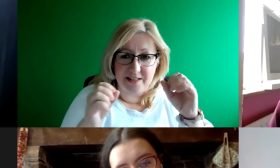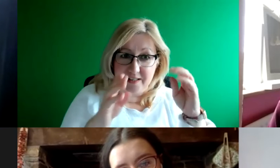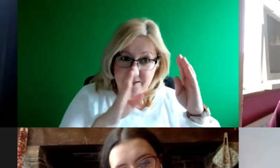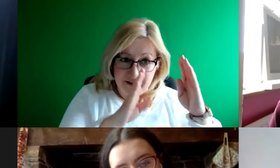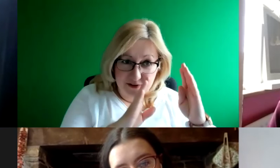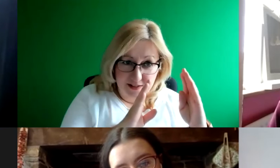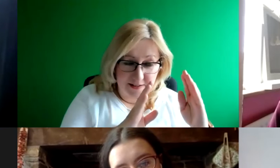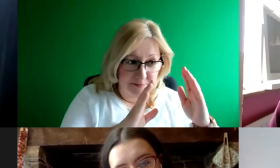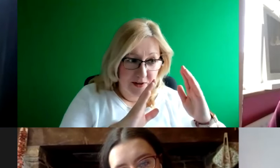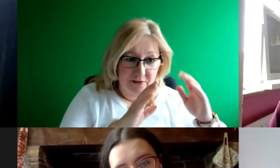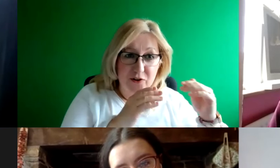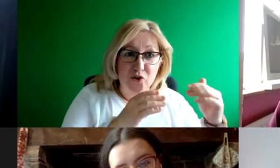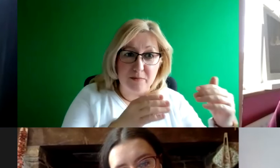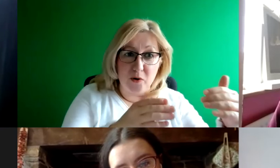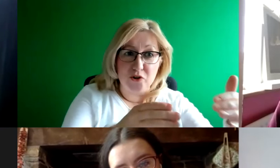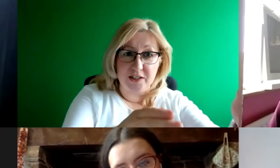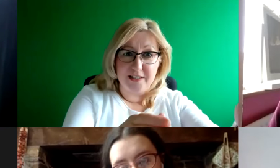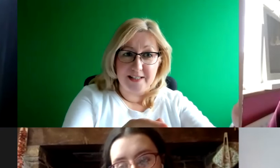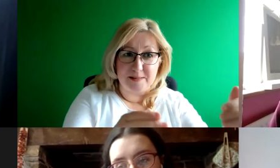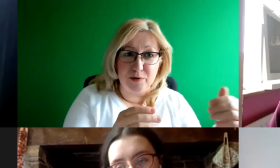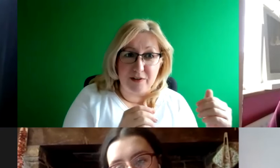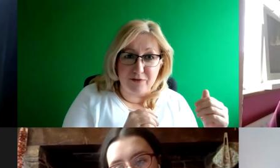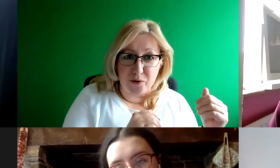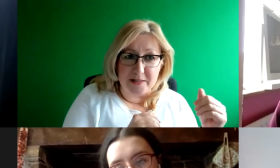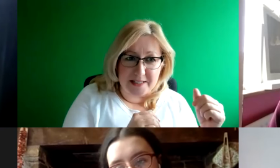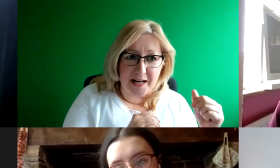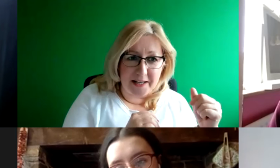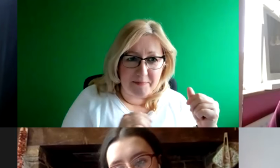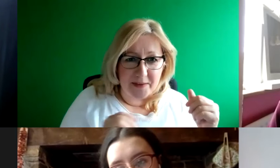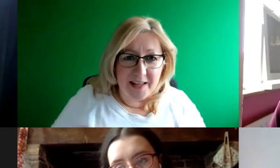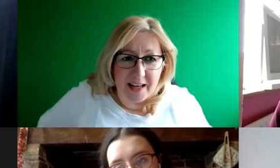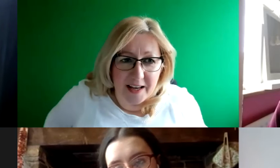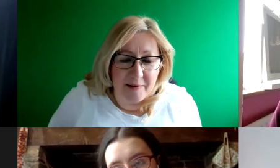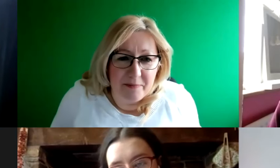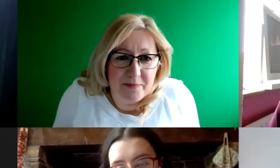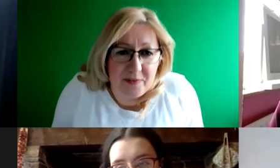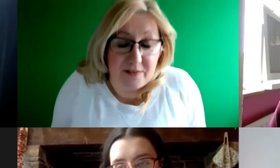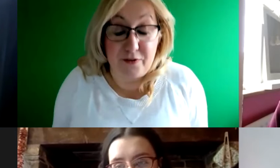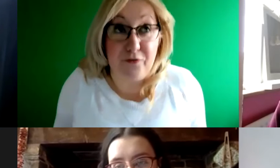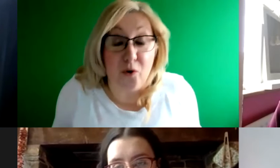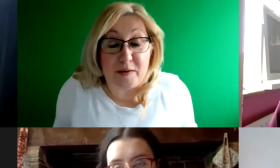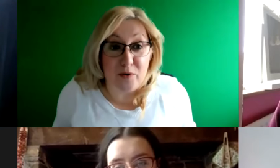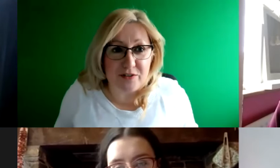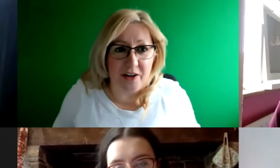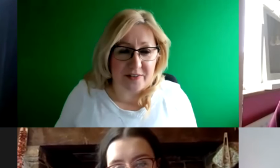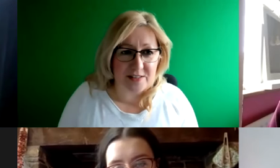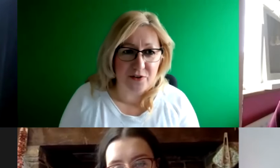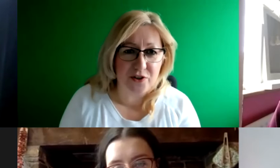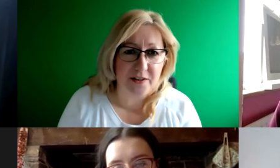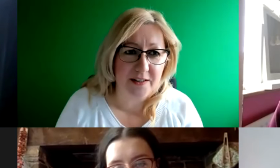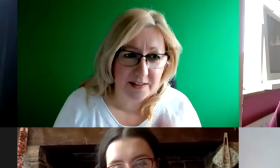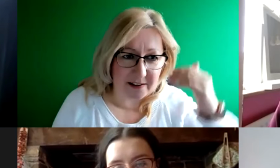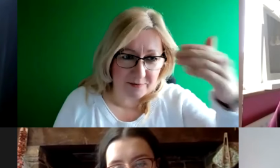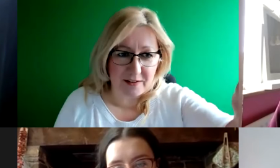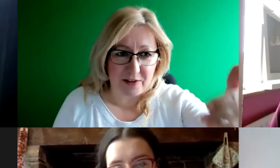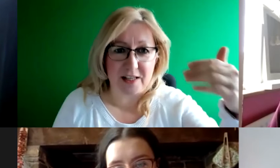around the future motion is moving forward in time, or forward motion rather is